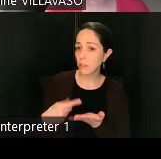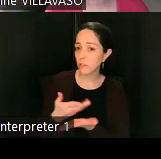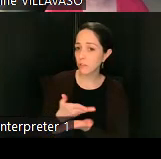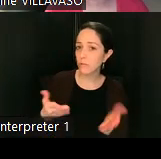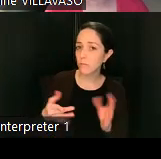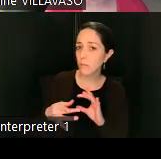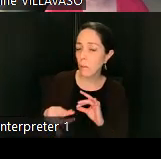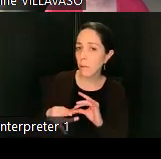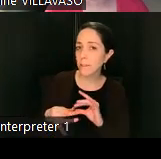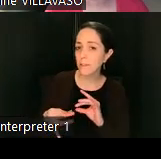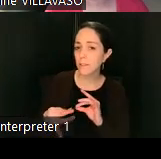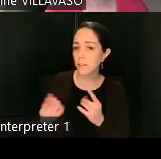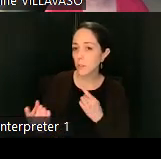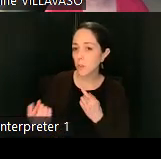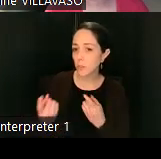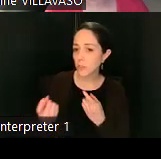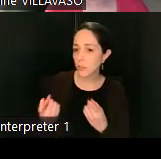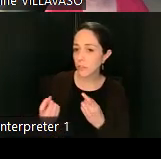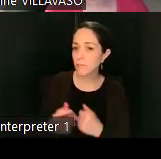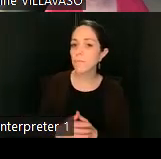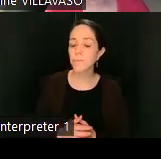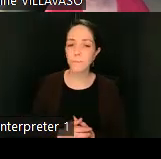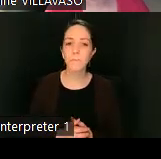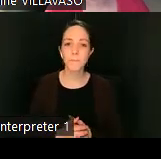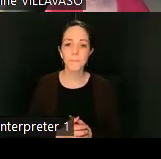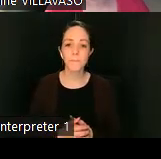comments, questions?